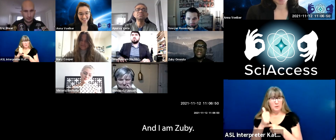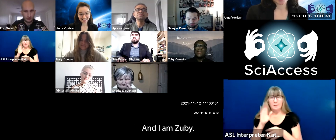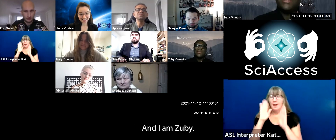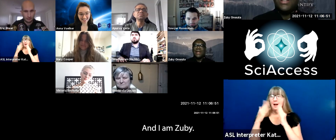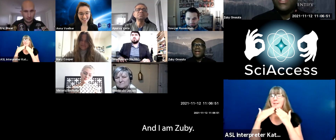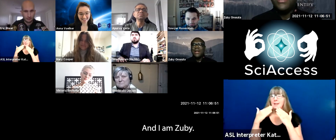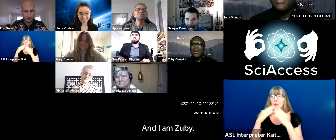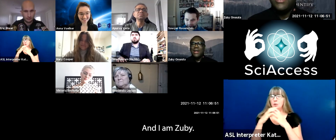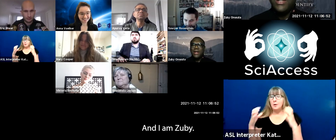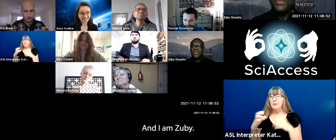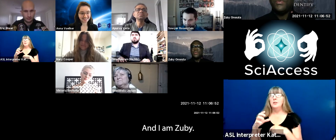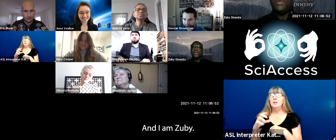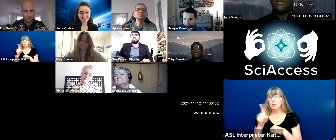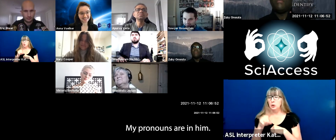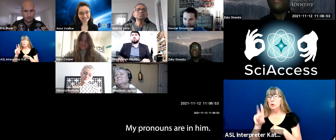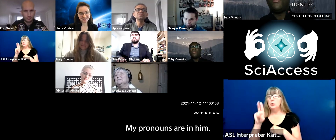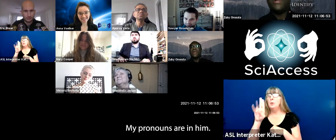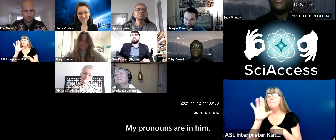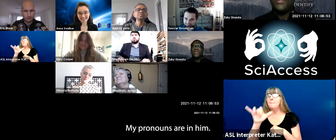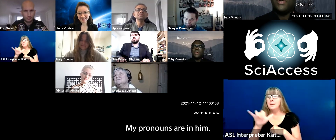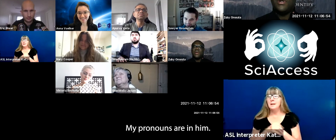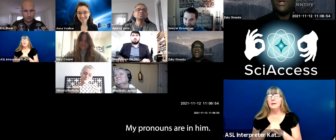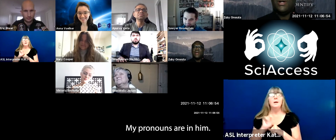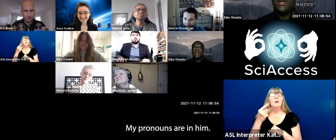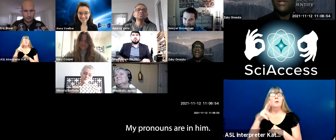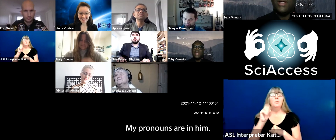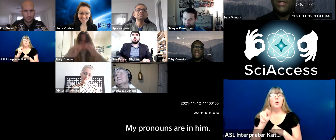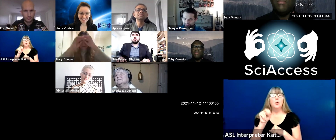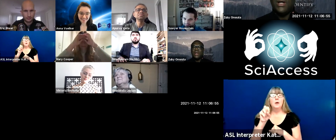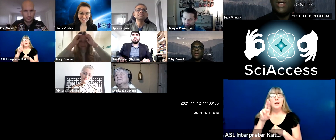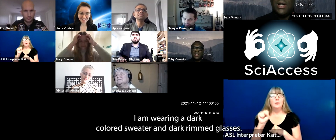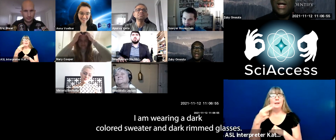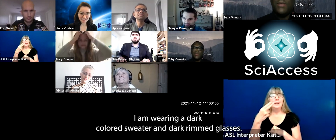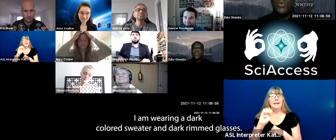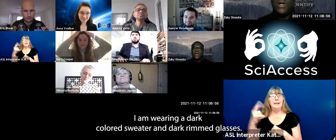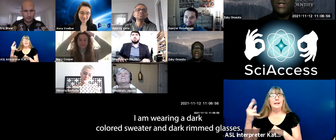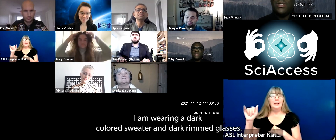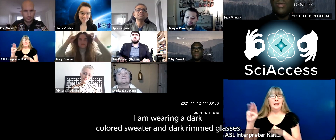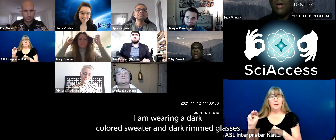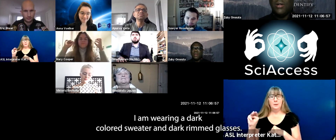much. And hi, I am Zubi. My pronouns are he and him. I am